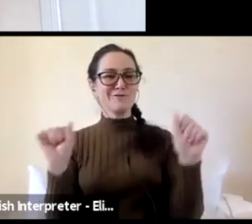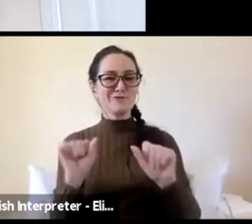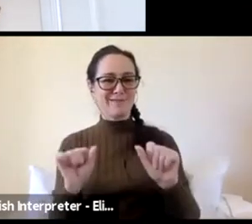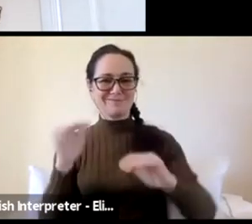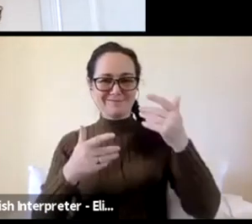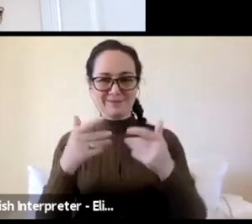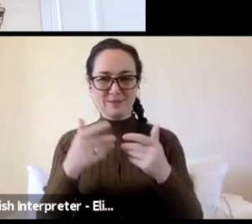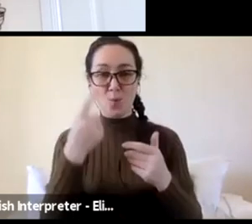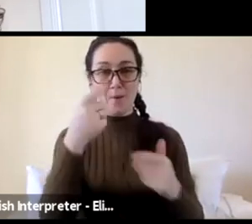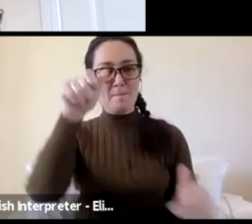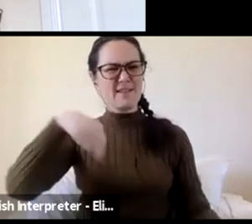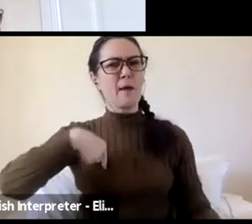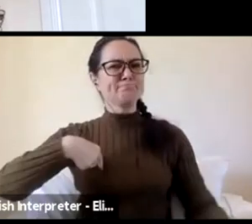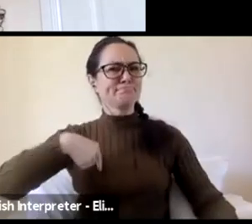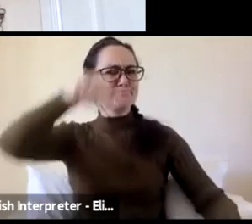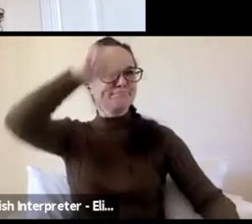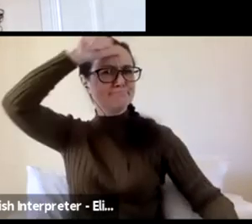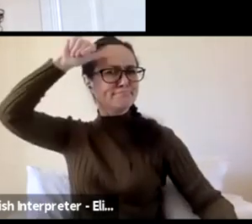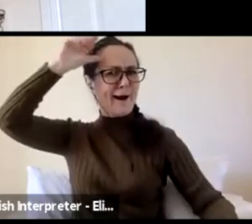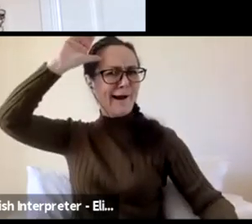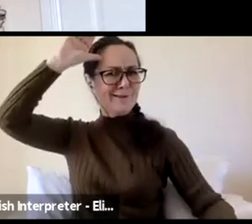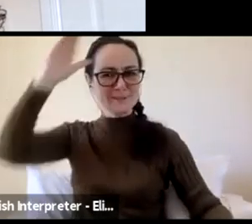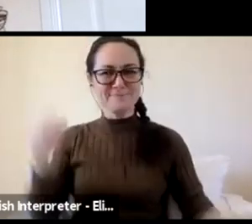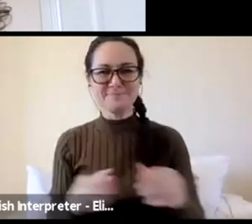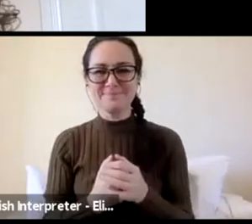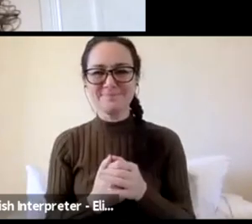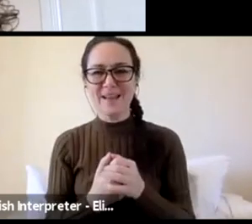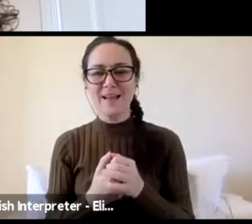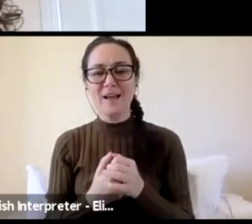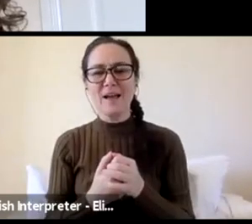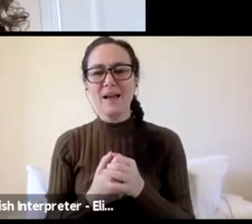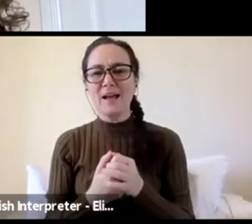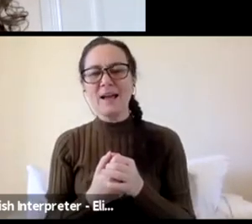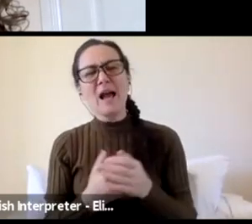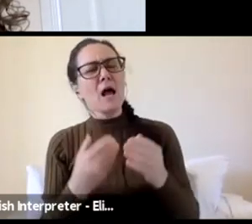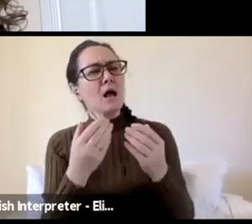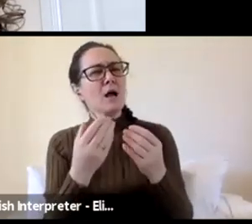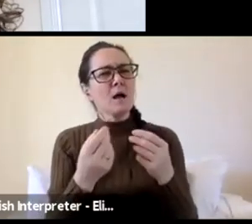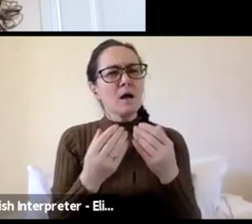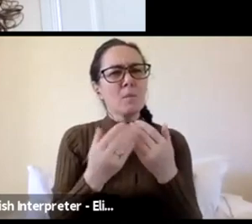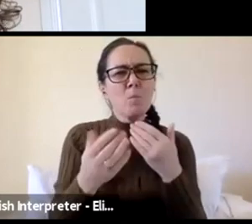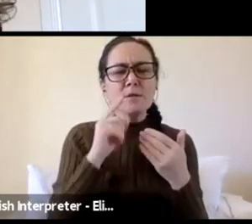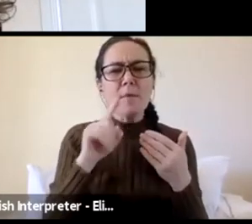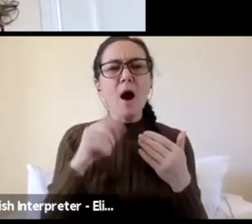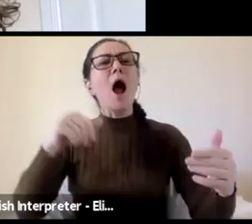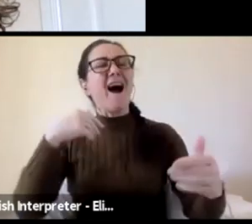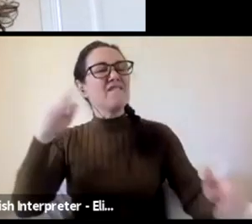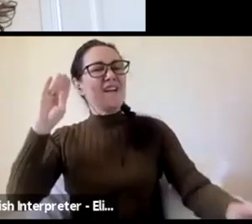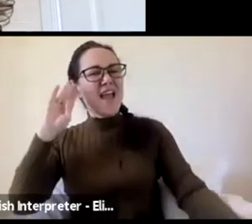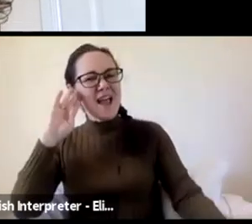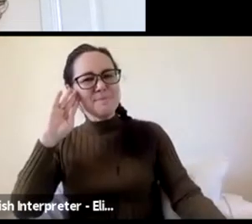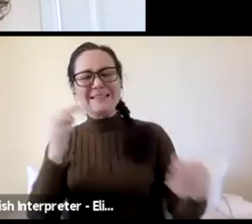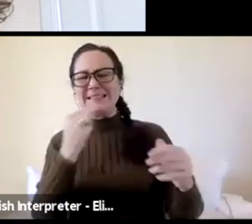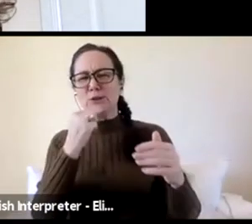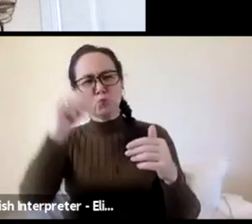person who's an expert, excellent. And then most people are thinking maybe, well, I've heard of it. I know that that's a thing, but I need to find out more